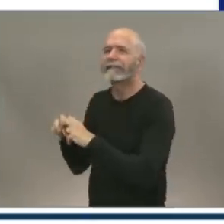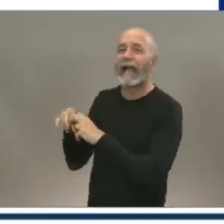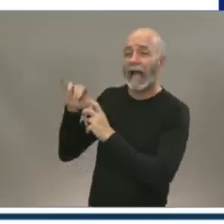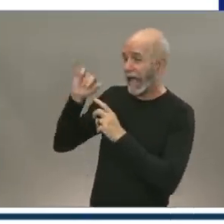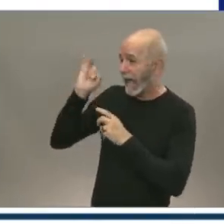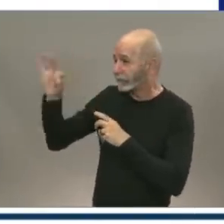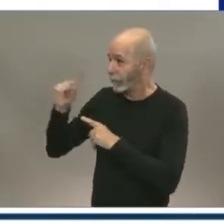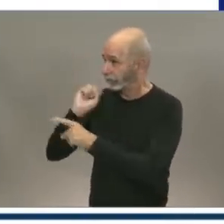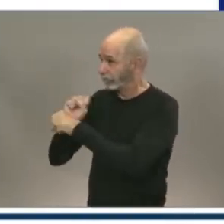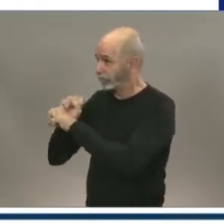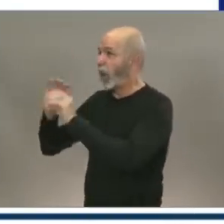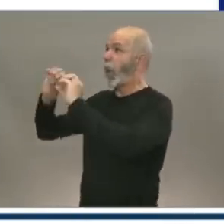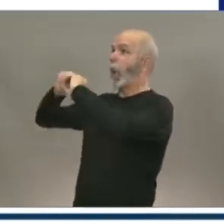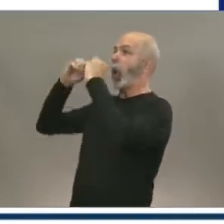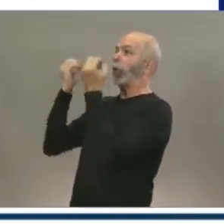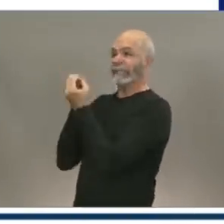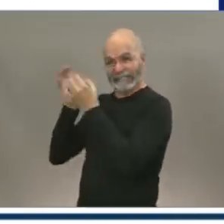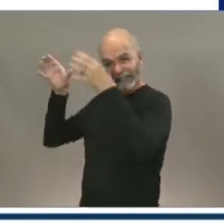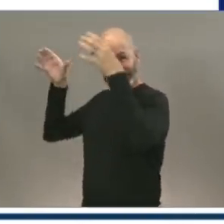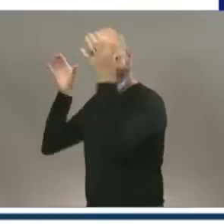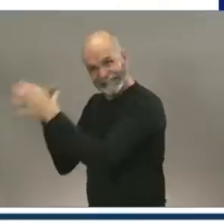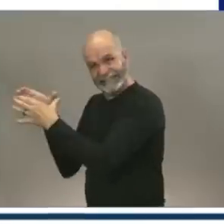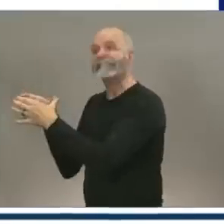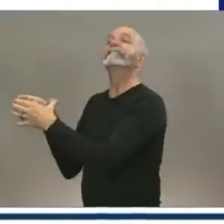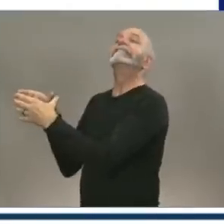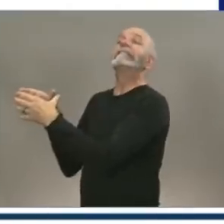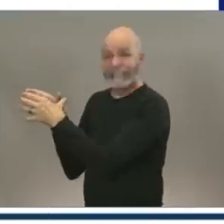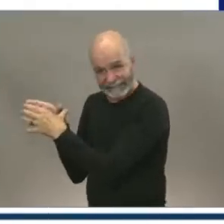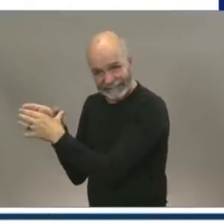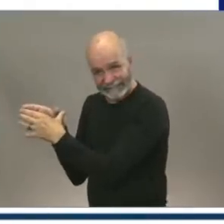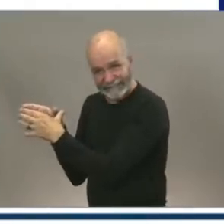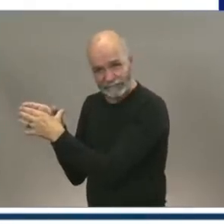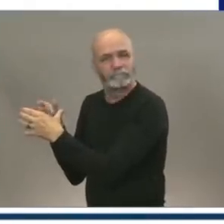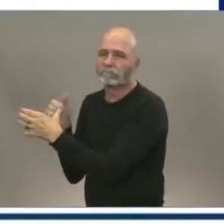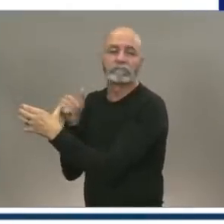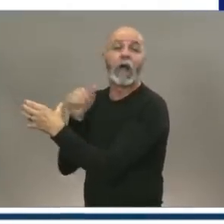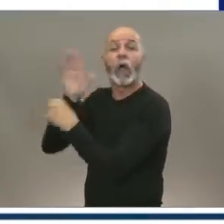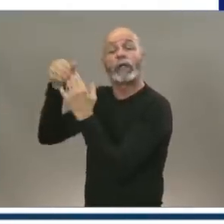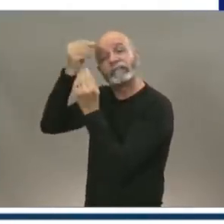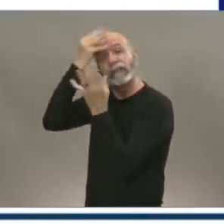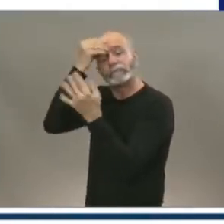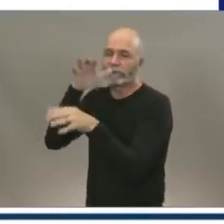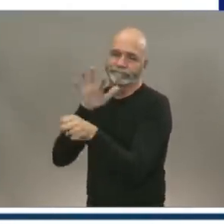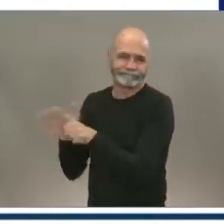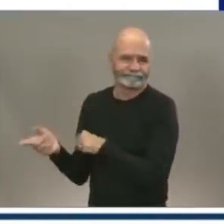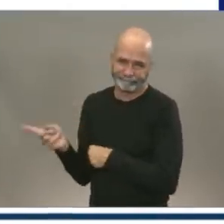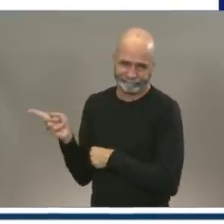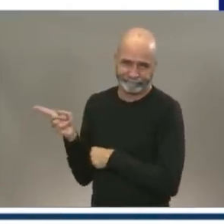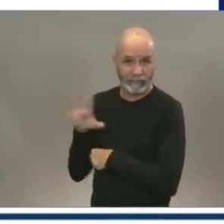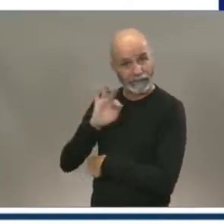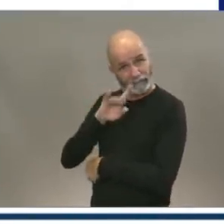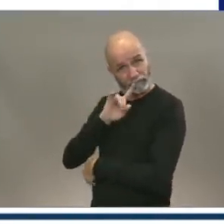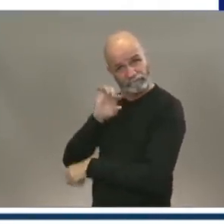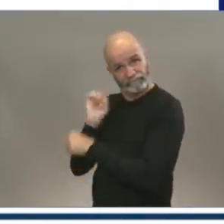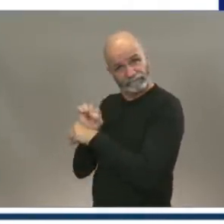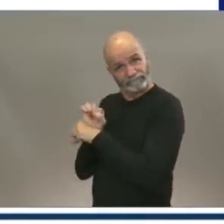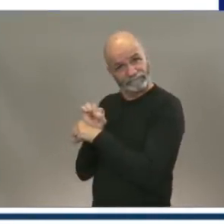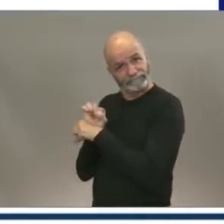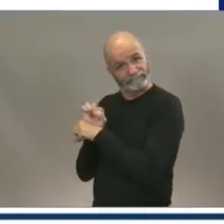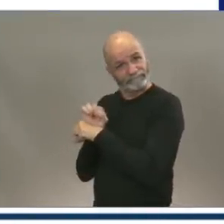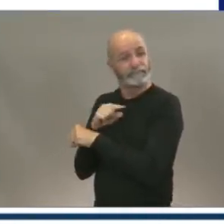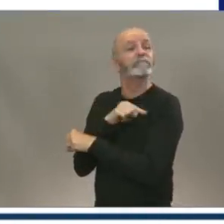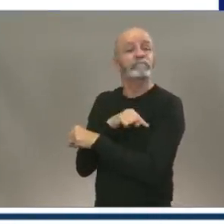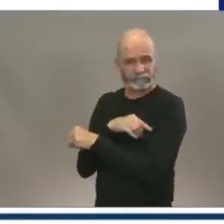organization. So we just don't have enough information, but believe me, if we can, we will. There'll be more fines if